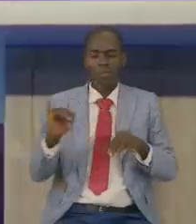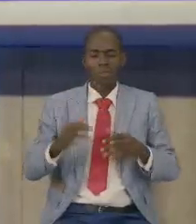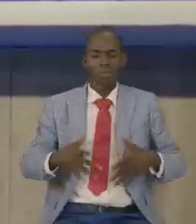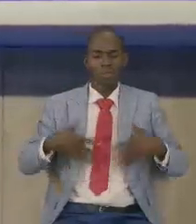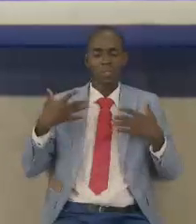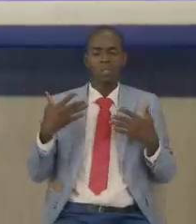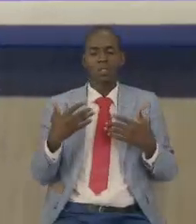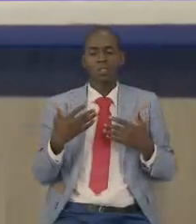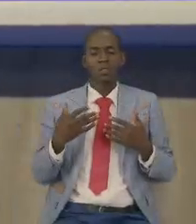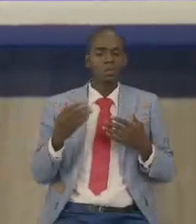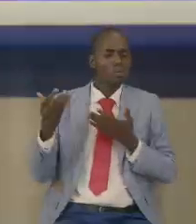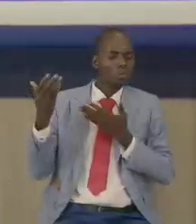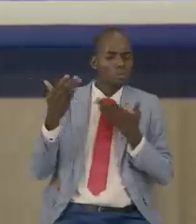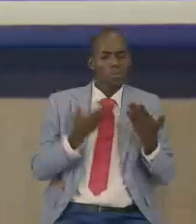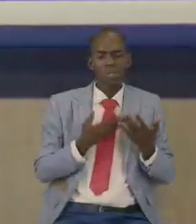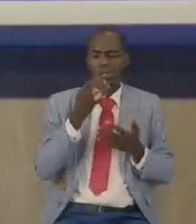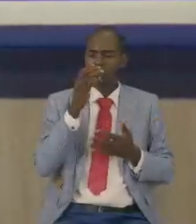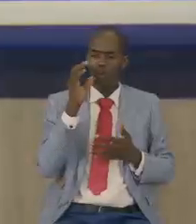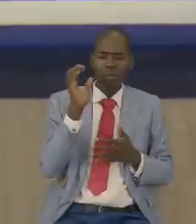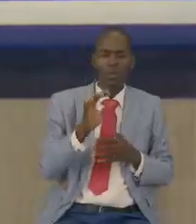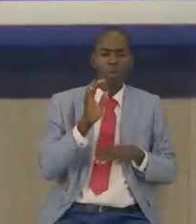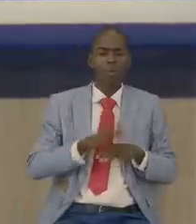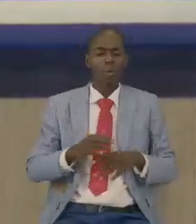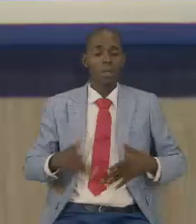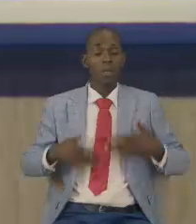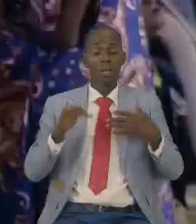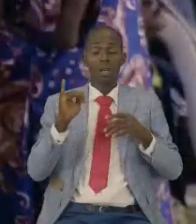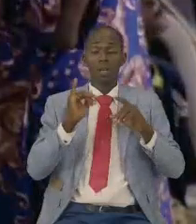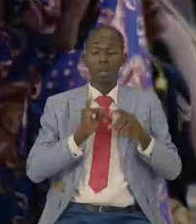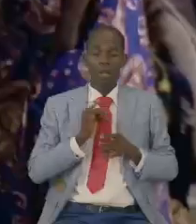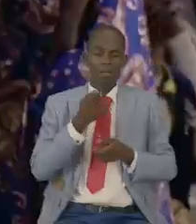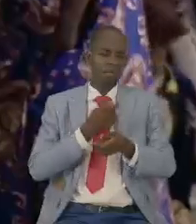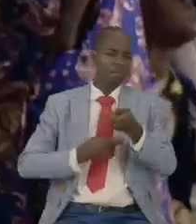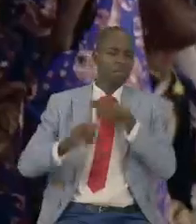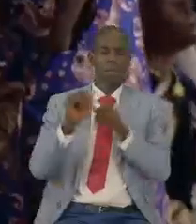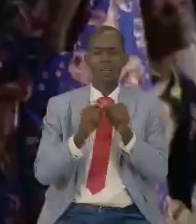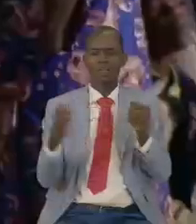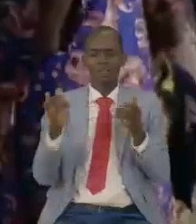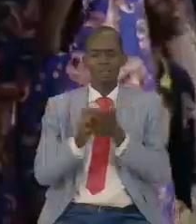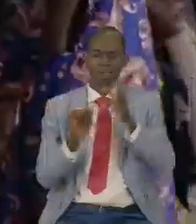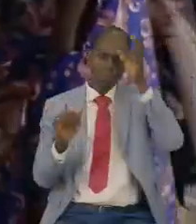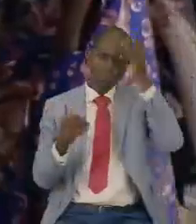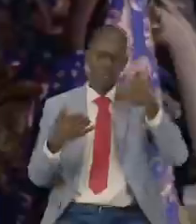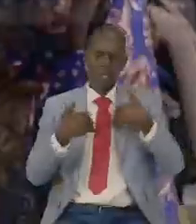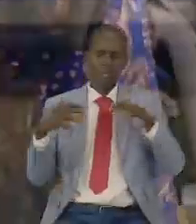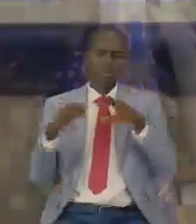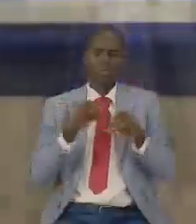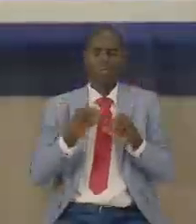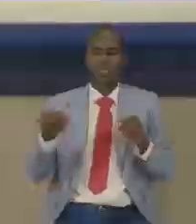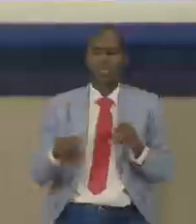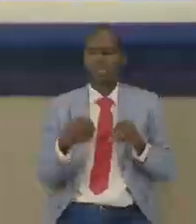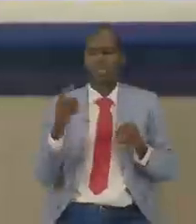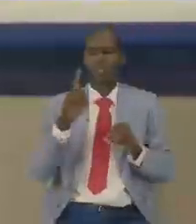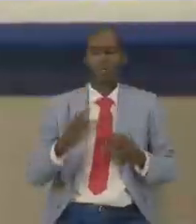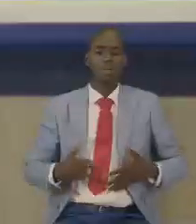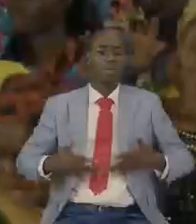I reverse everything he has done in any life. And Lord, I pray healing